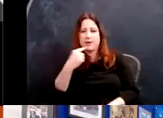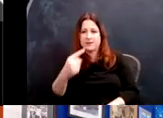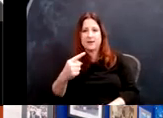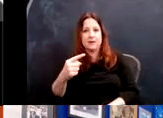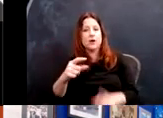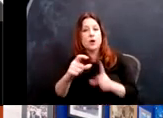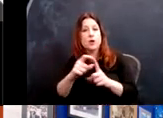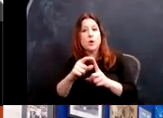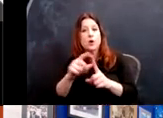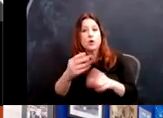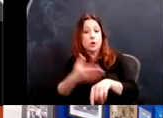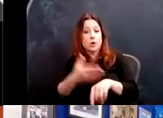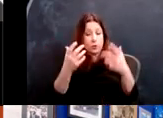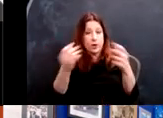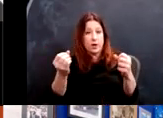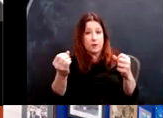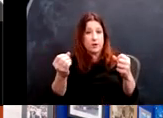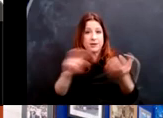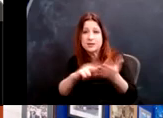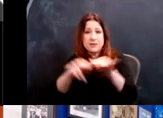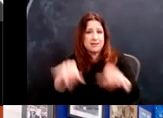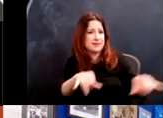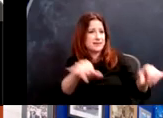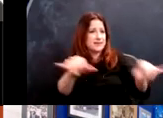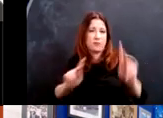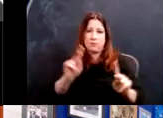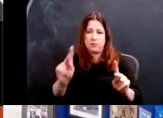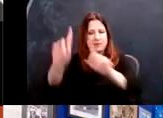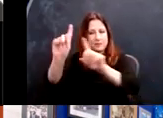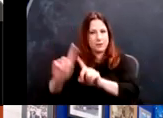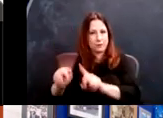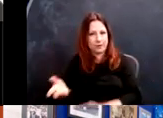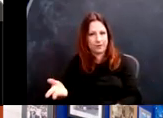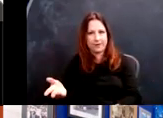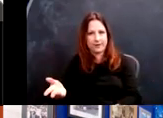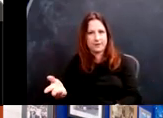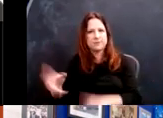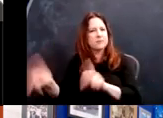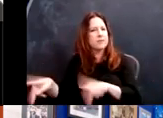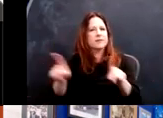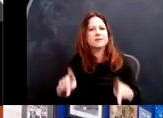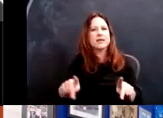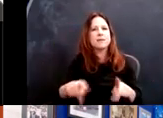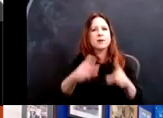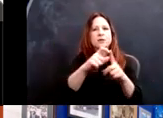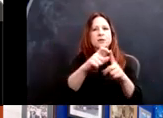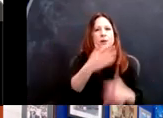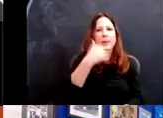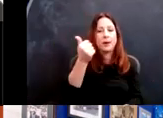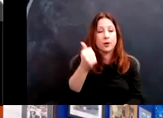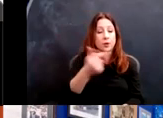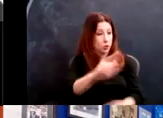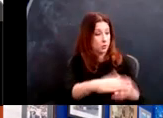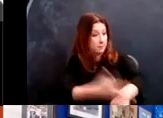that recovery is different for everybody. So is that definition of somebody getting better